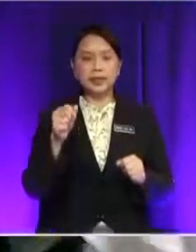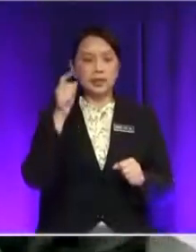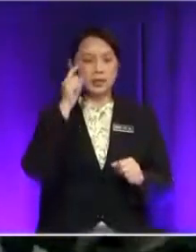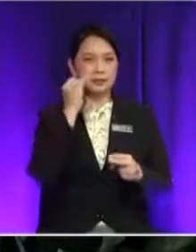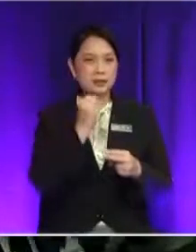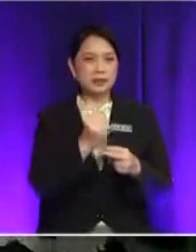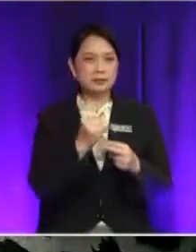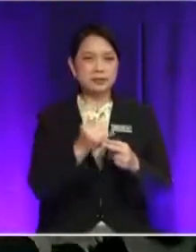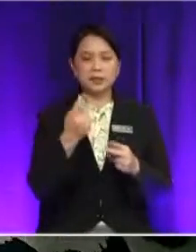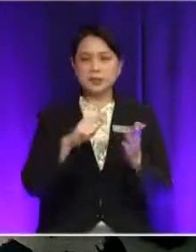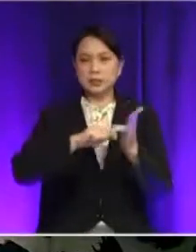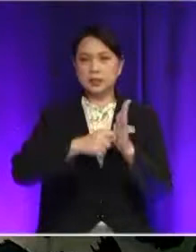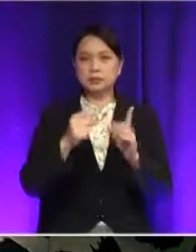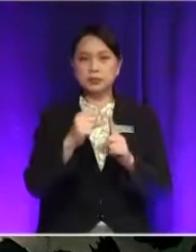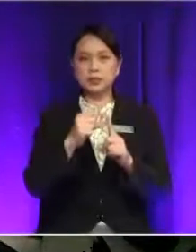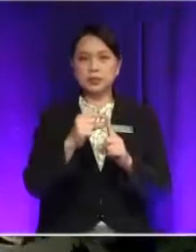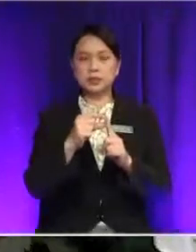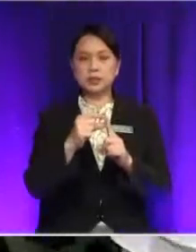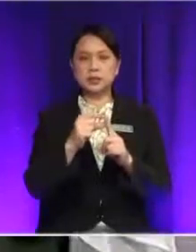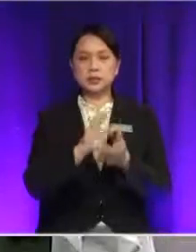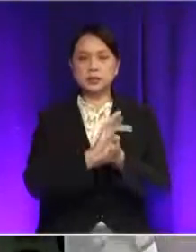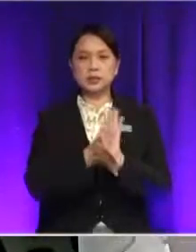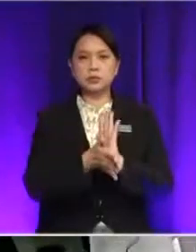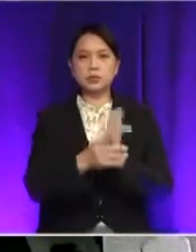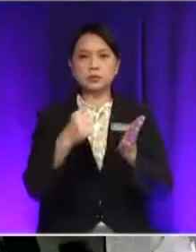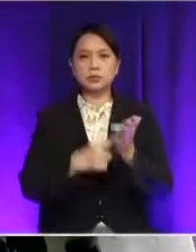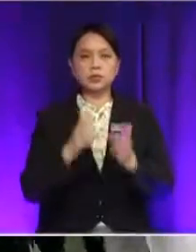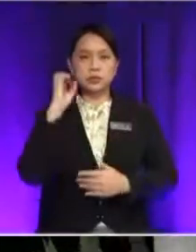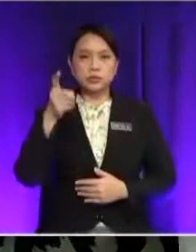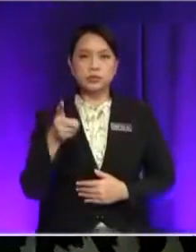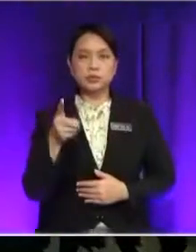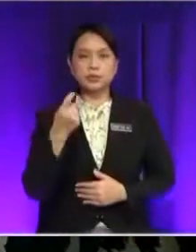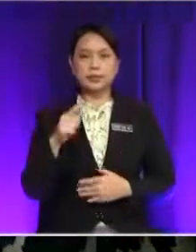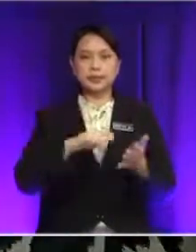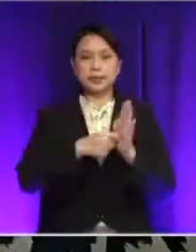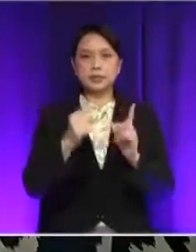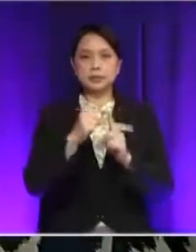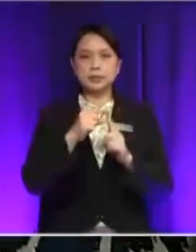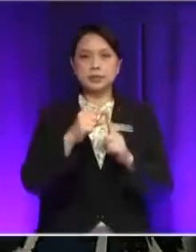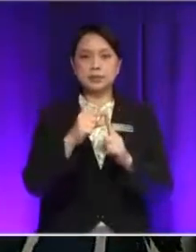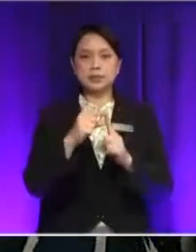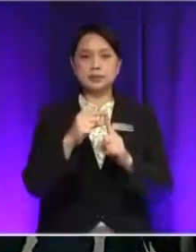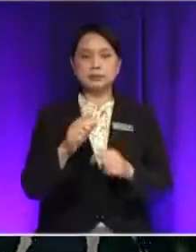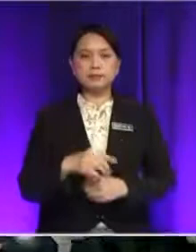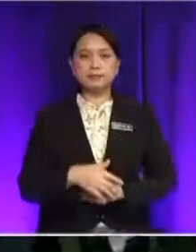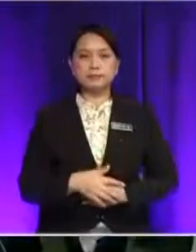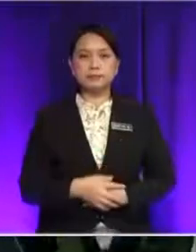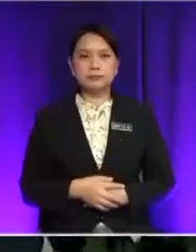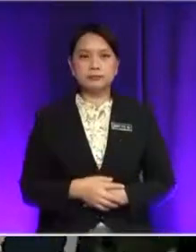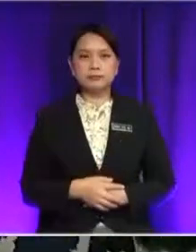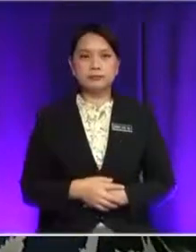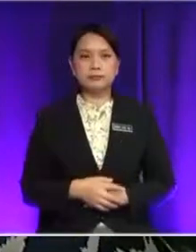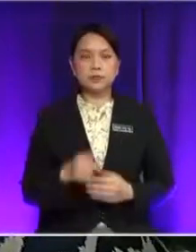to the next after the gap. So what should be the keywords after the gap, girls? Anyone wants to give it a shot? What